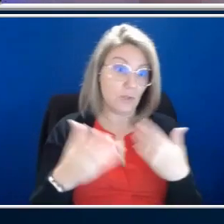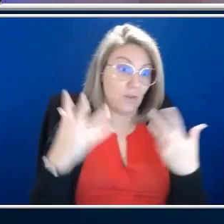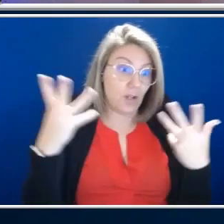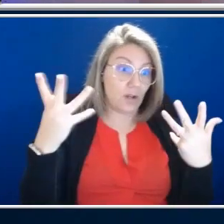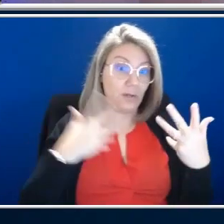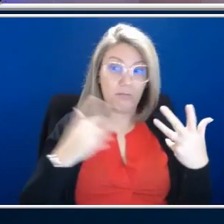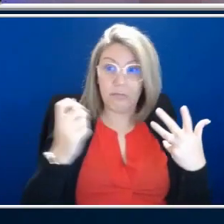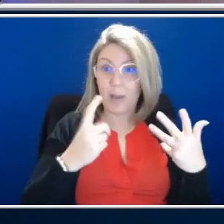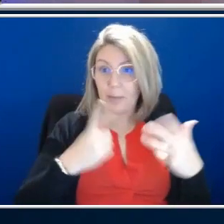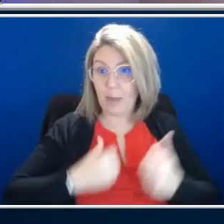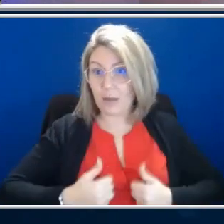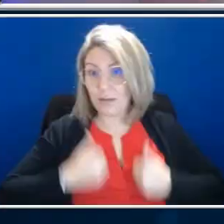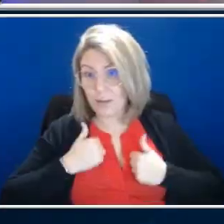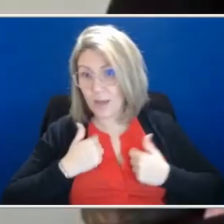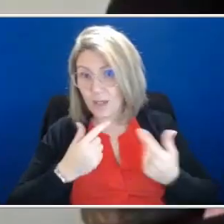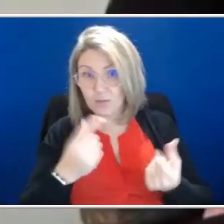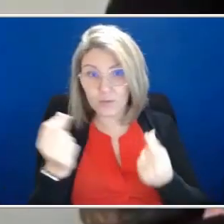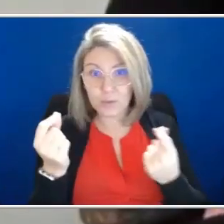going to do this?